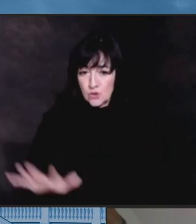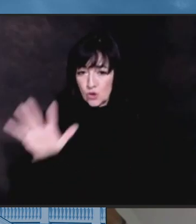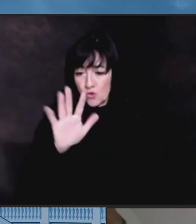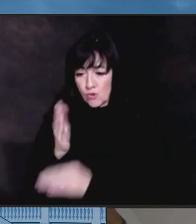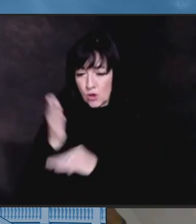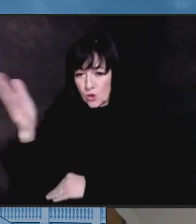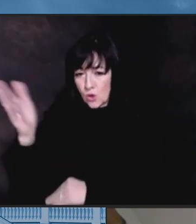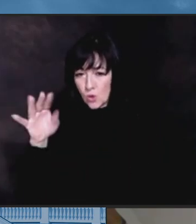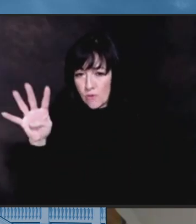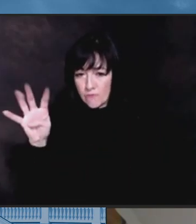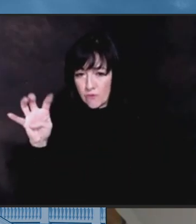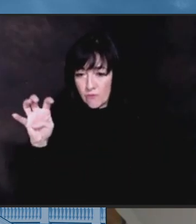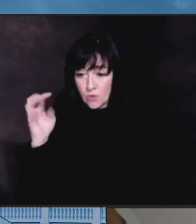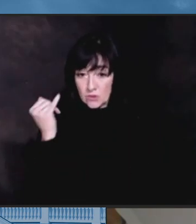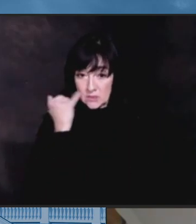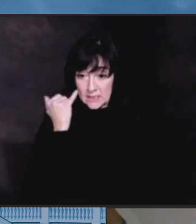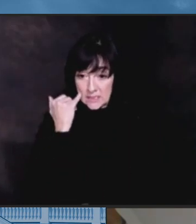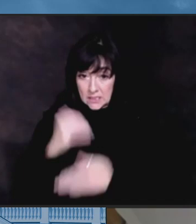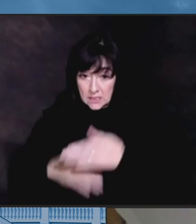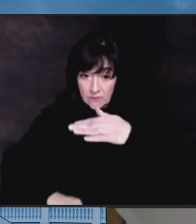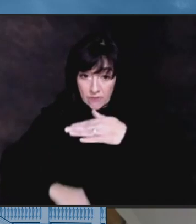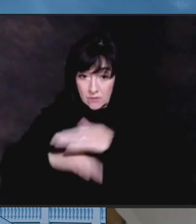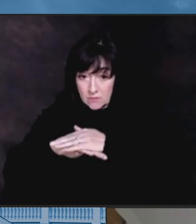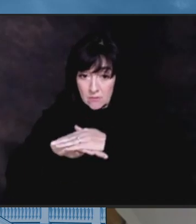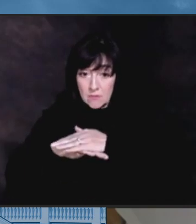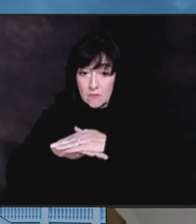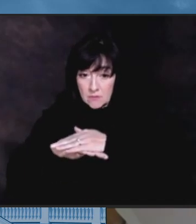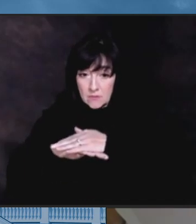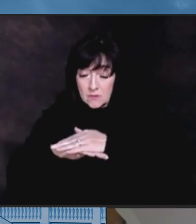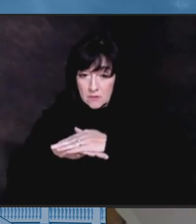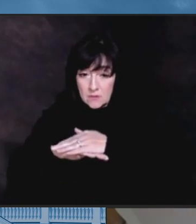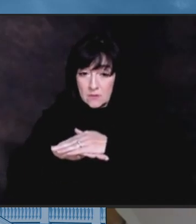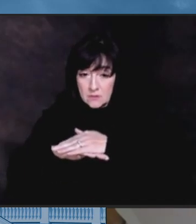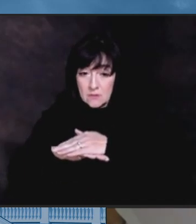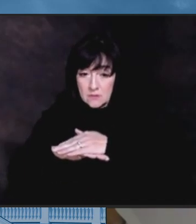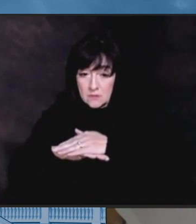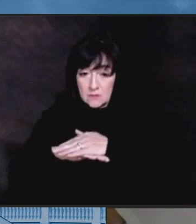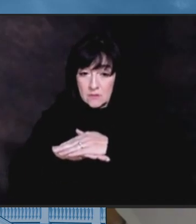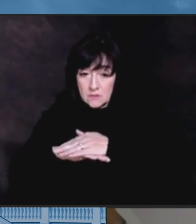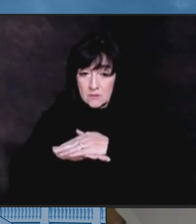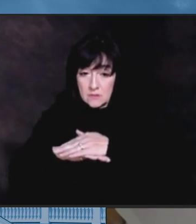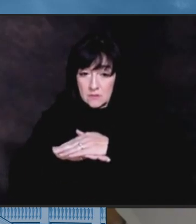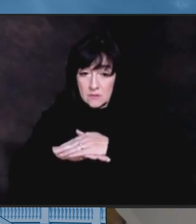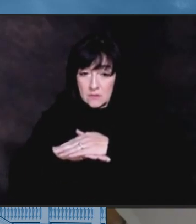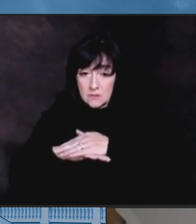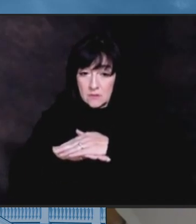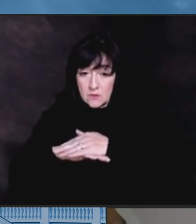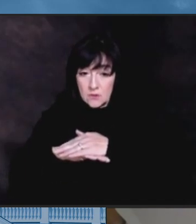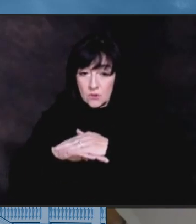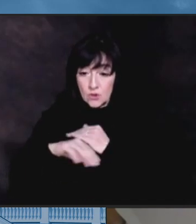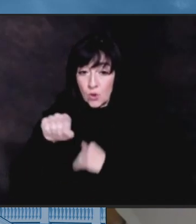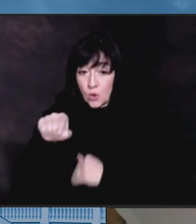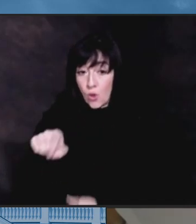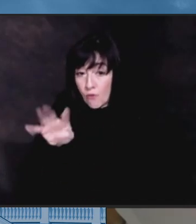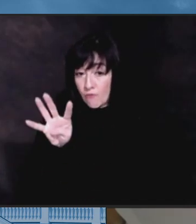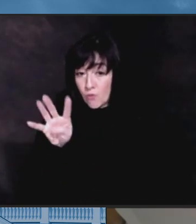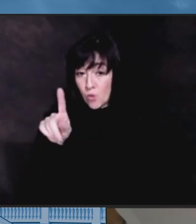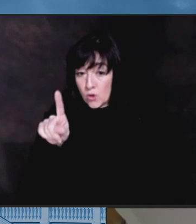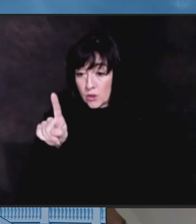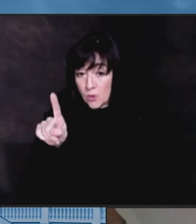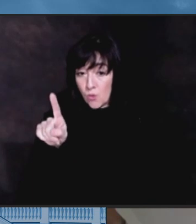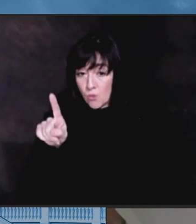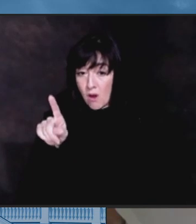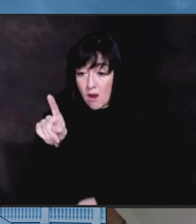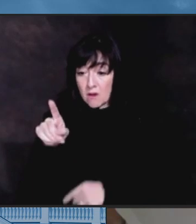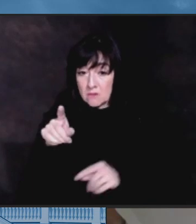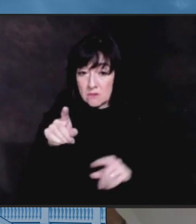that capacity at the hospital level. 41 of those hospitalizations of the 338 are critical patients